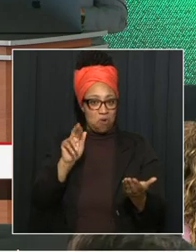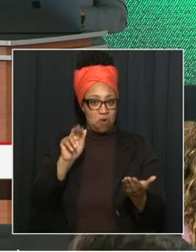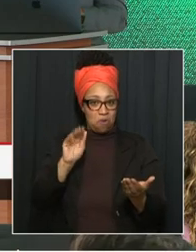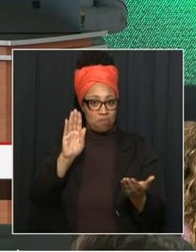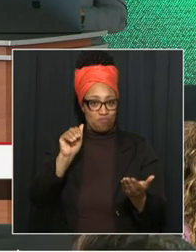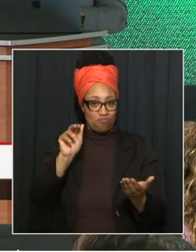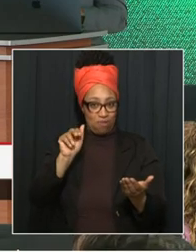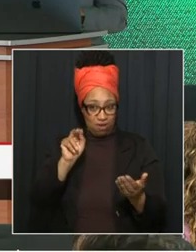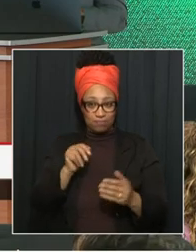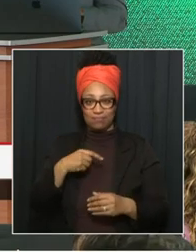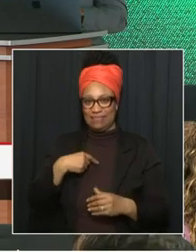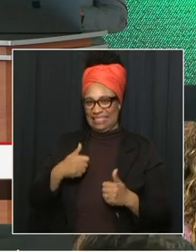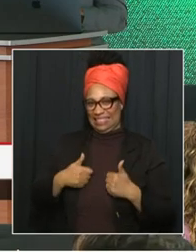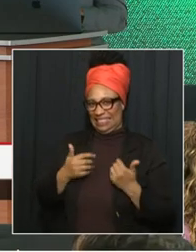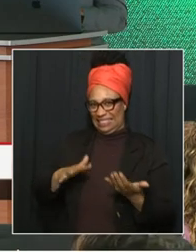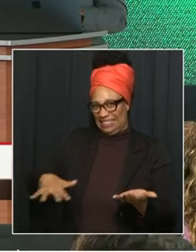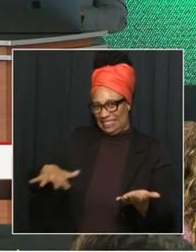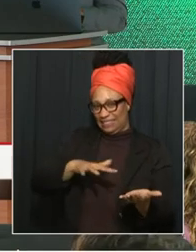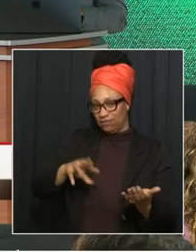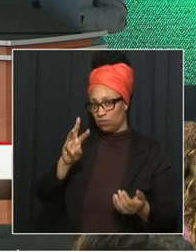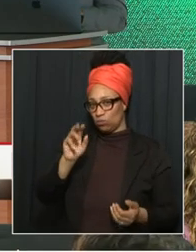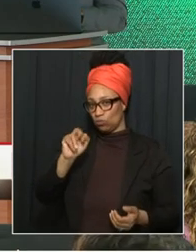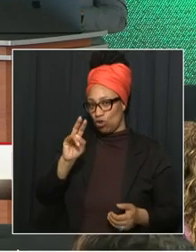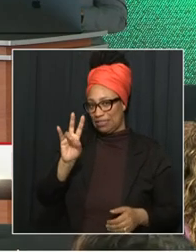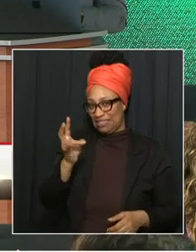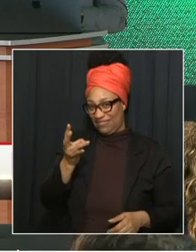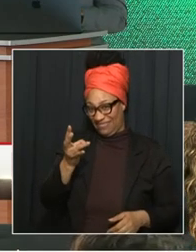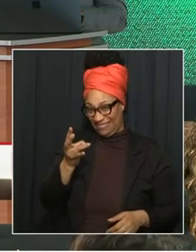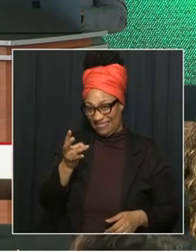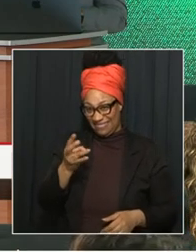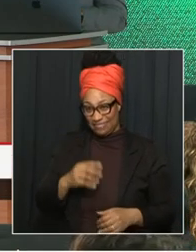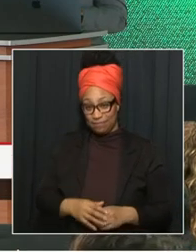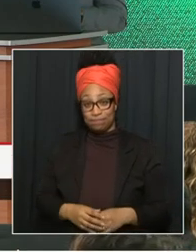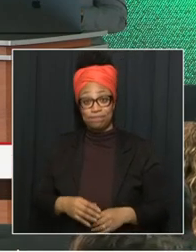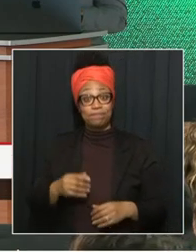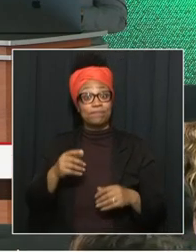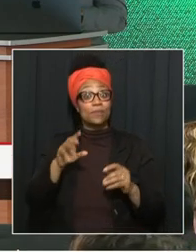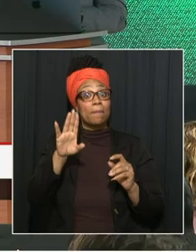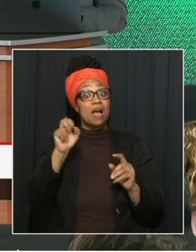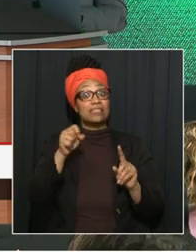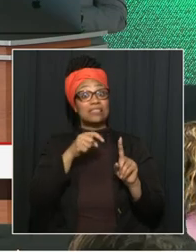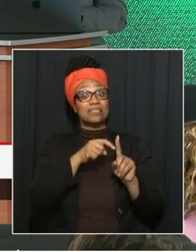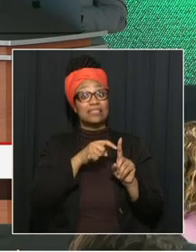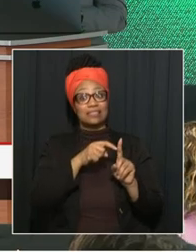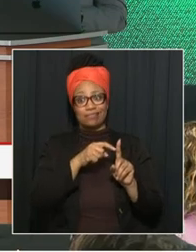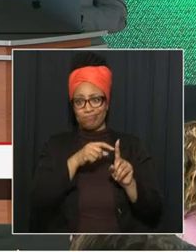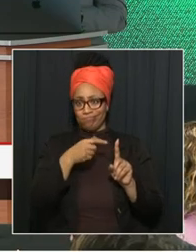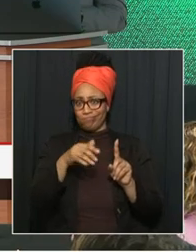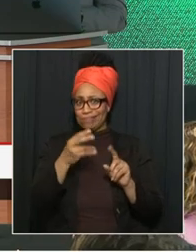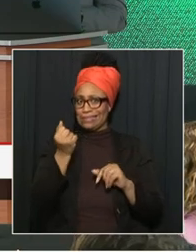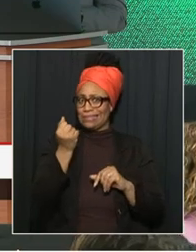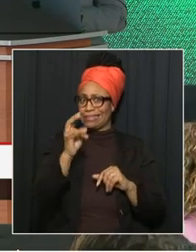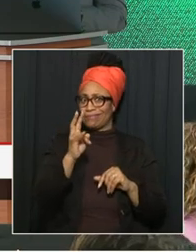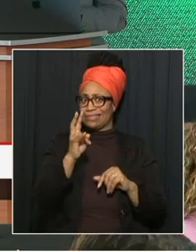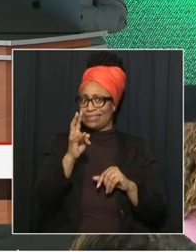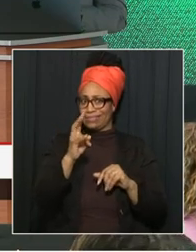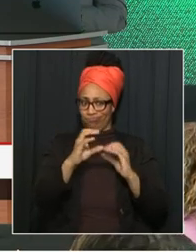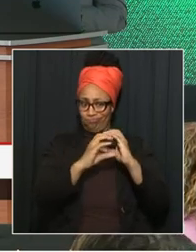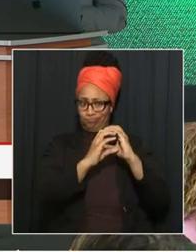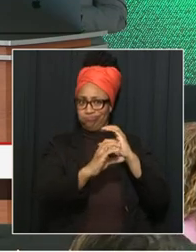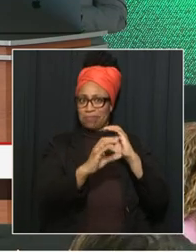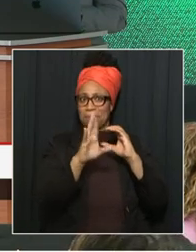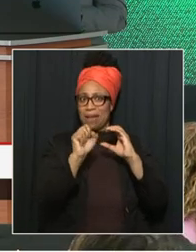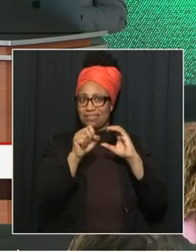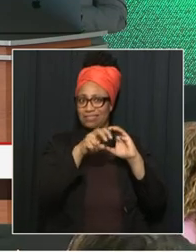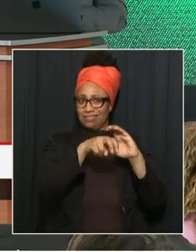only can seat 14 people on a bus. So we need to get a bus that can seat at least 25 or 30 people. The list is long, it's way